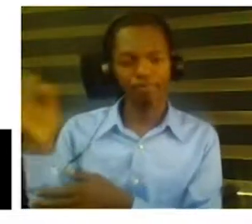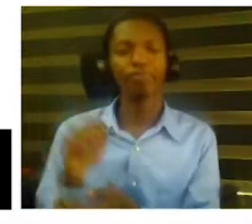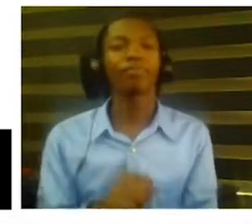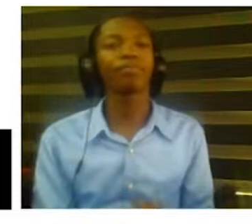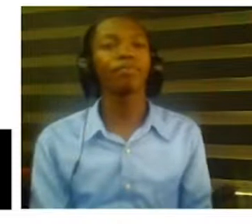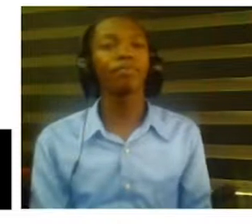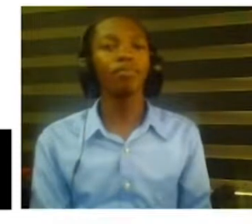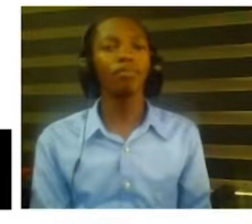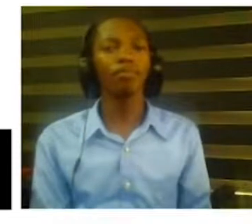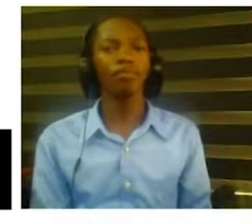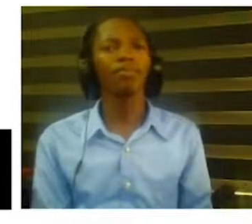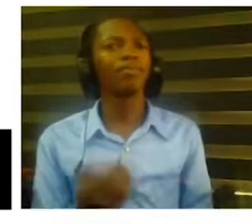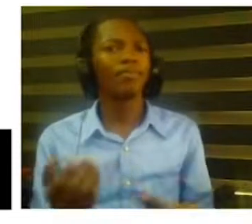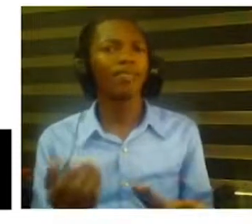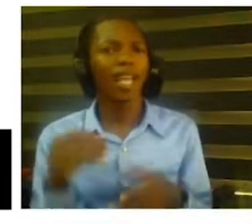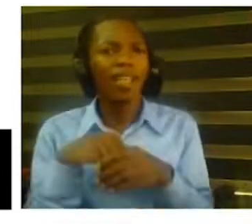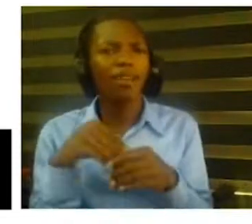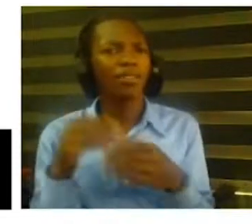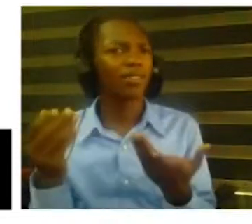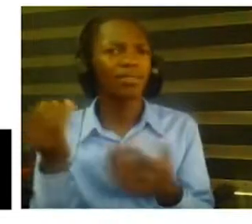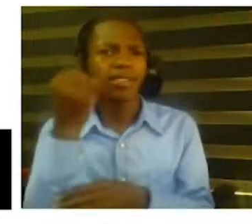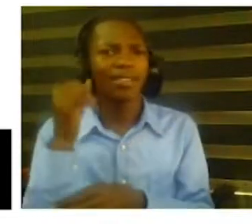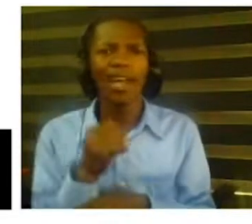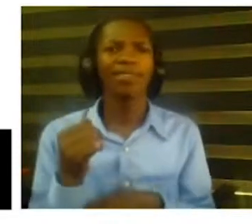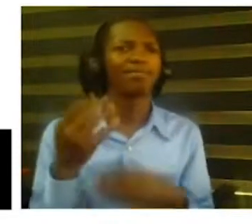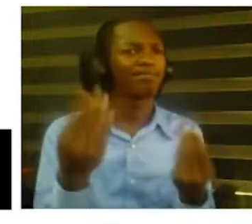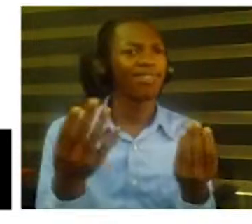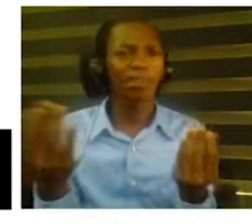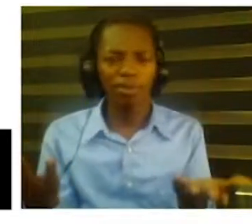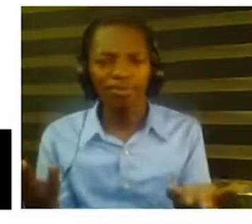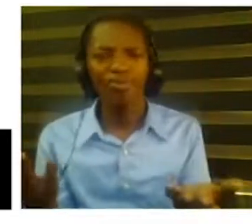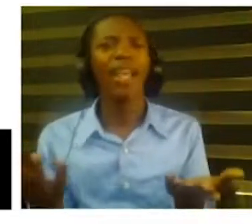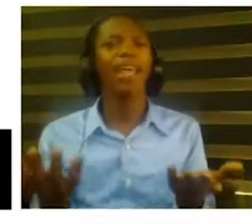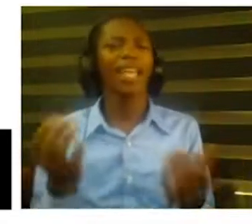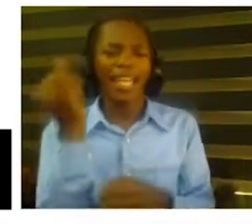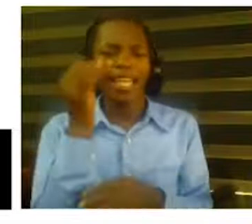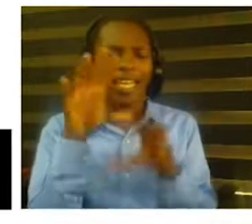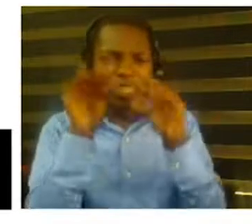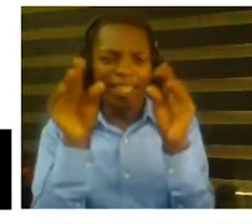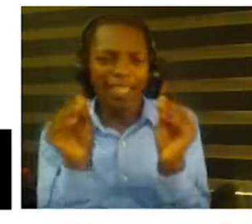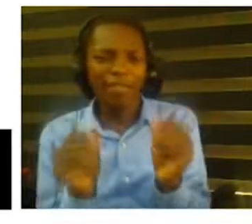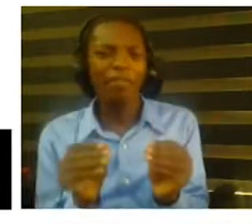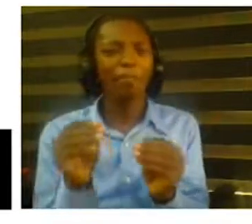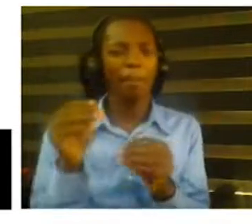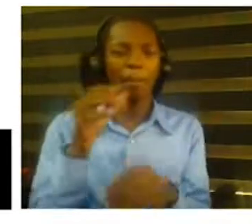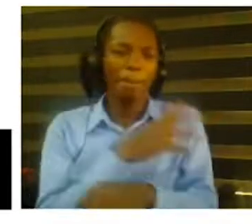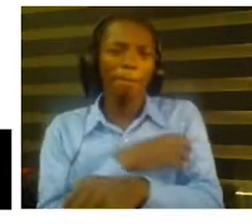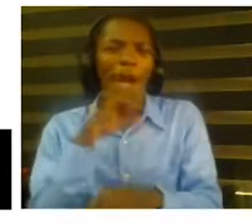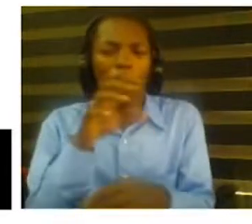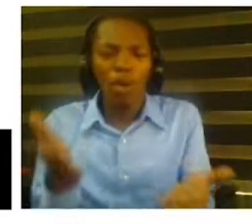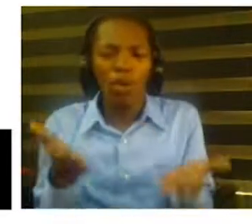But inclusive design, very simply, is the creative power to improve life. It's understanding that disability